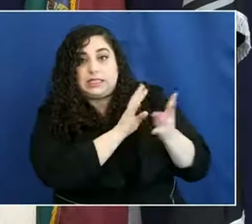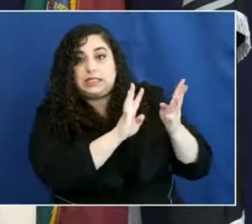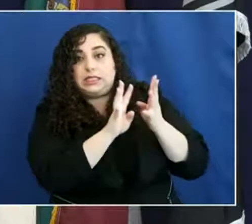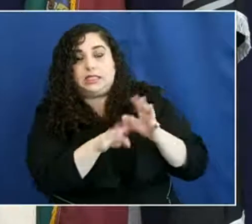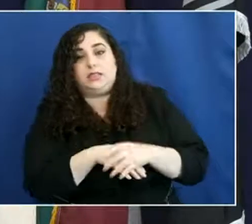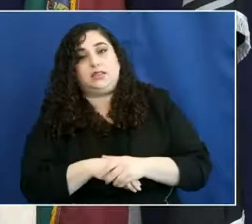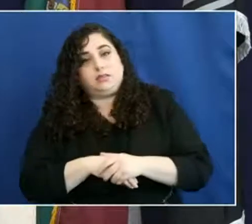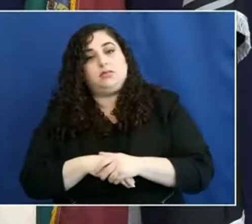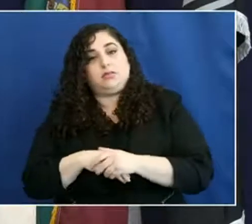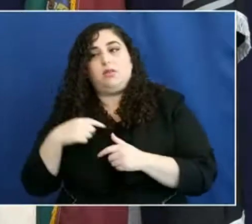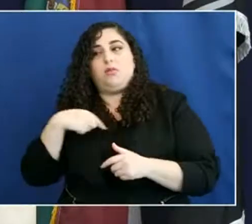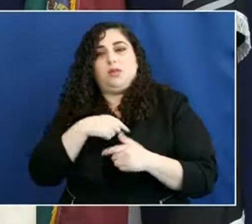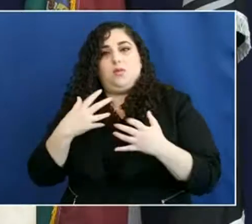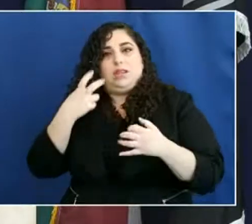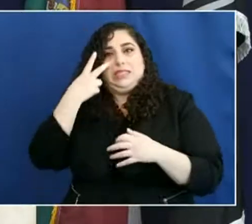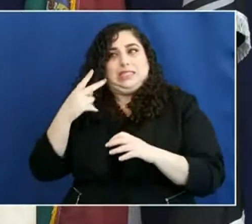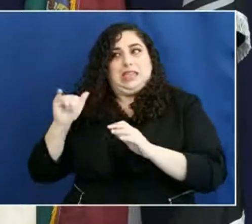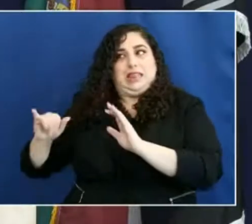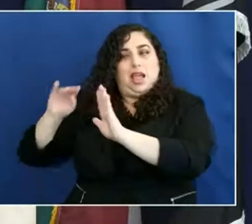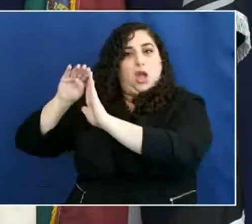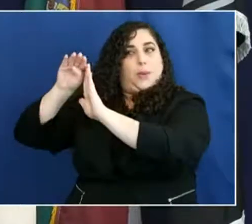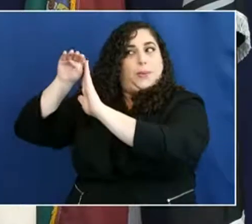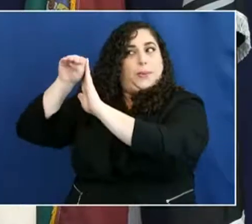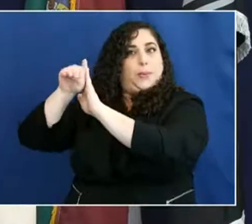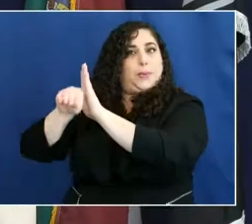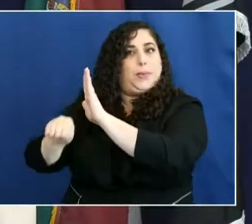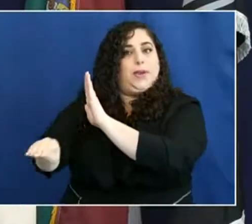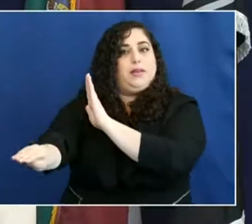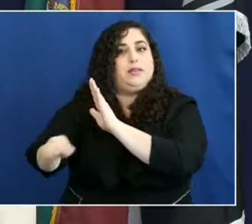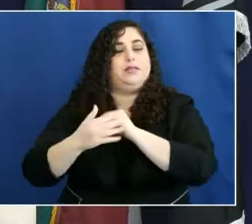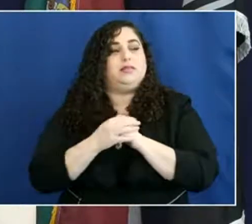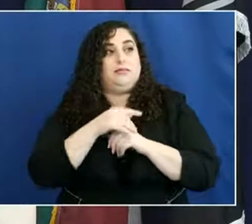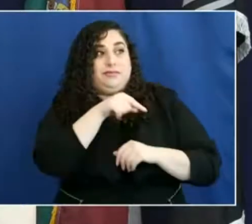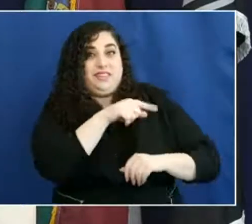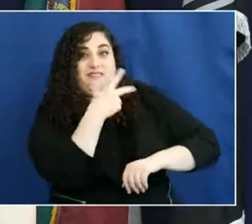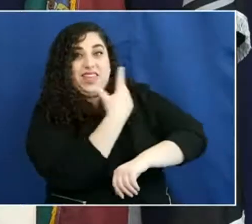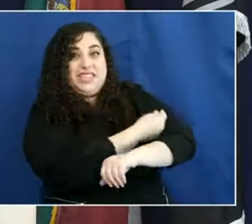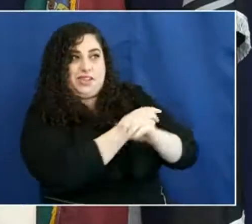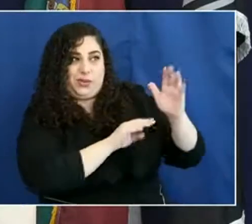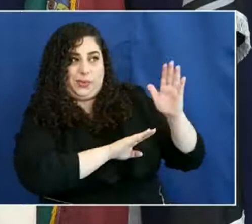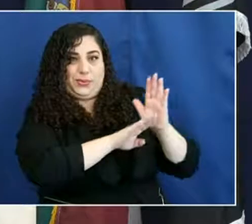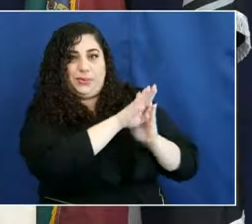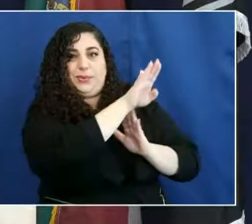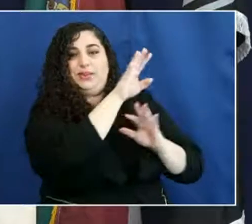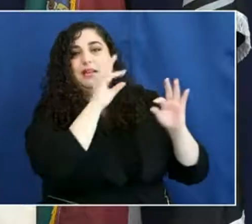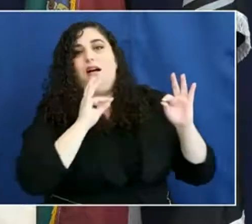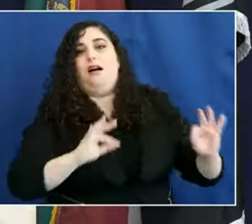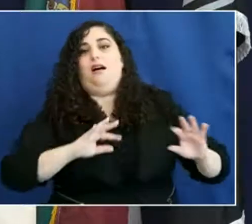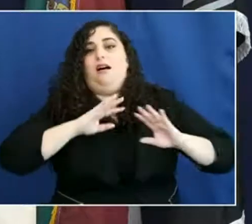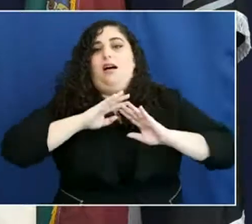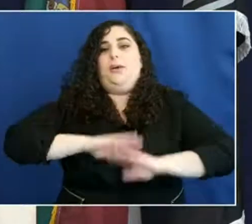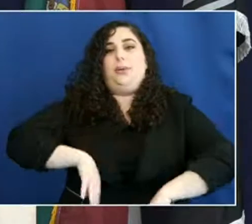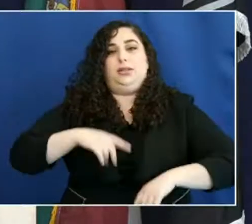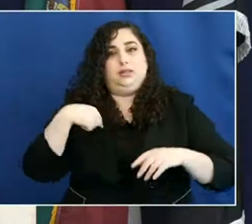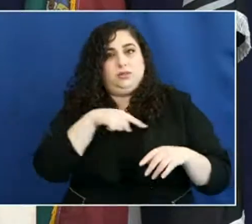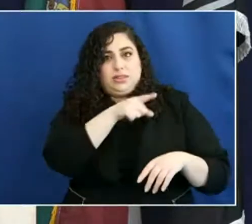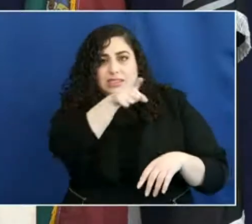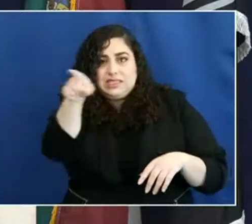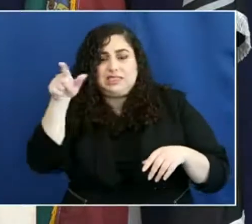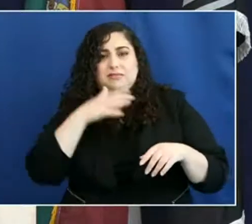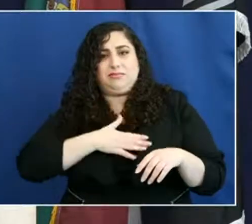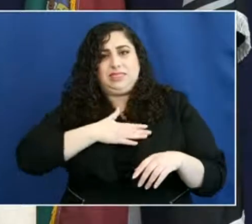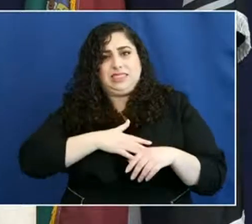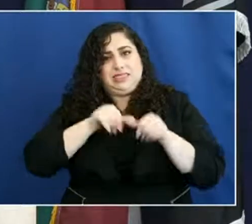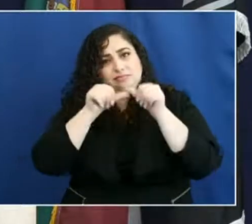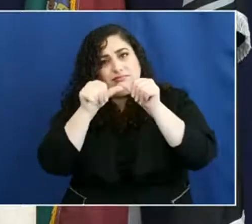situation. But here in San Diego, we're doing well. I think the vast majority of folks continue to be careful, to be safe, to utilize the face coverings. And